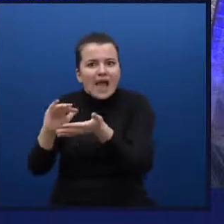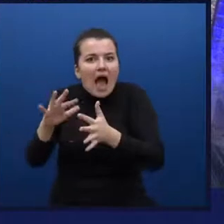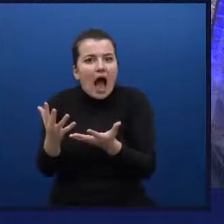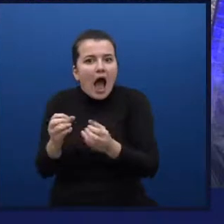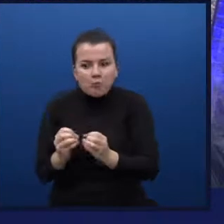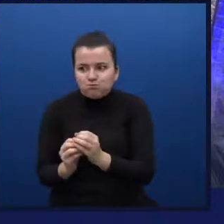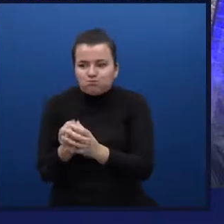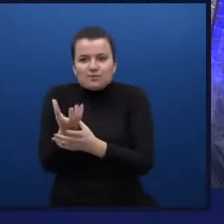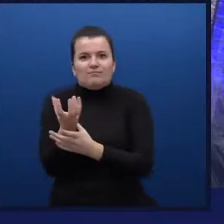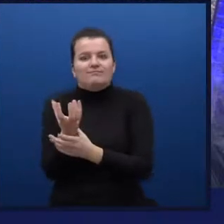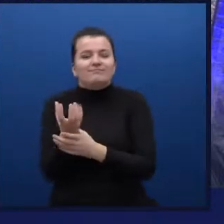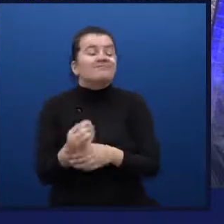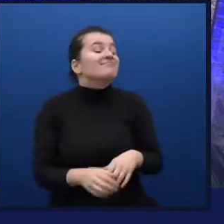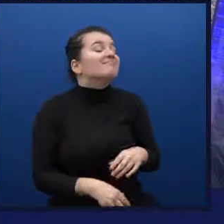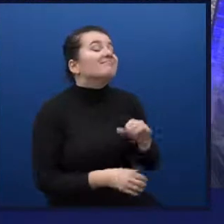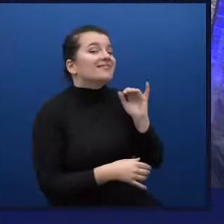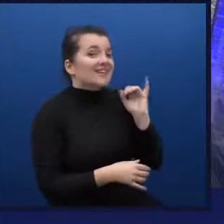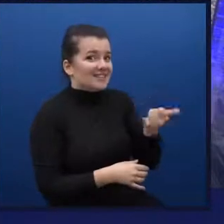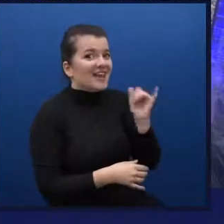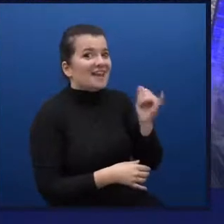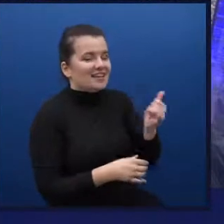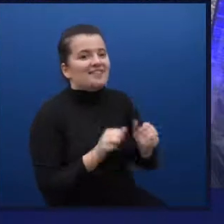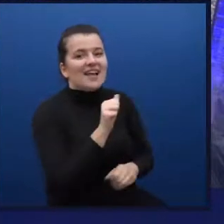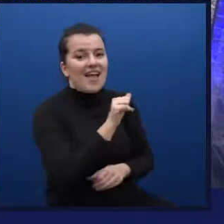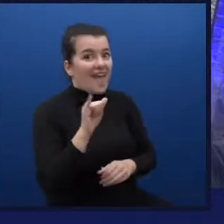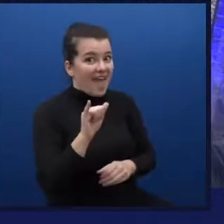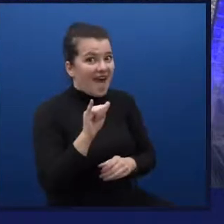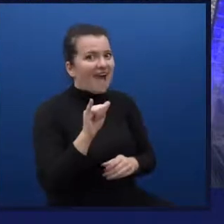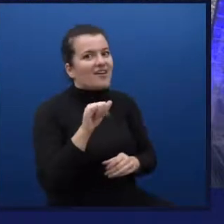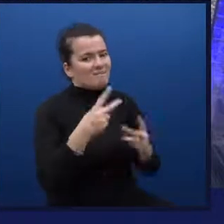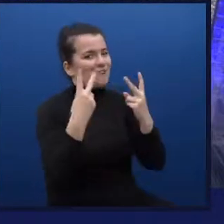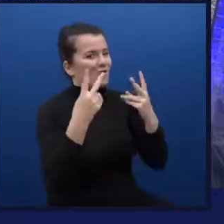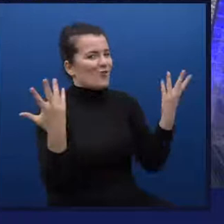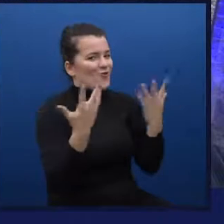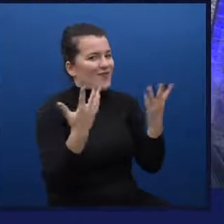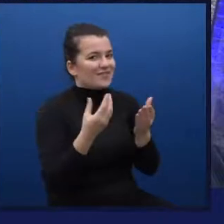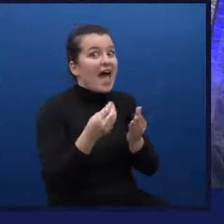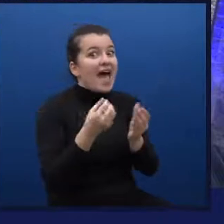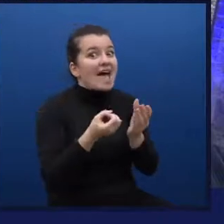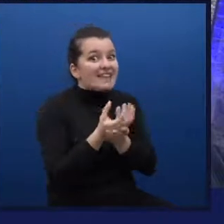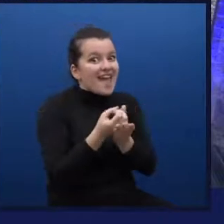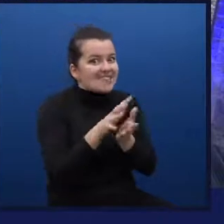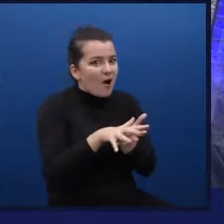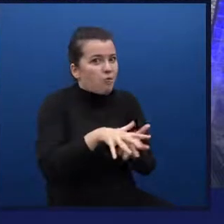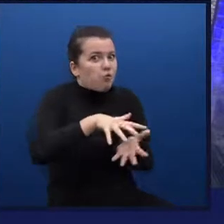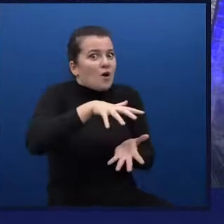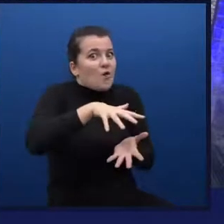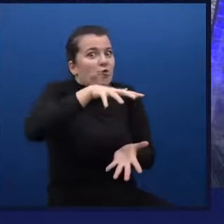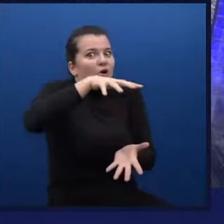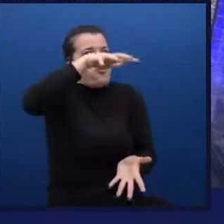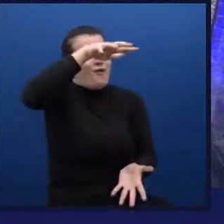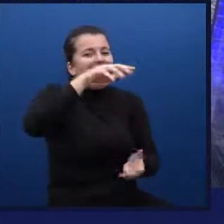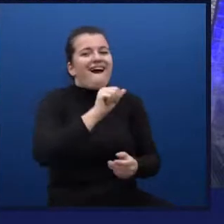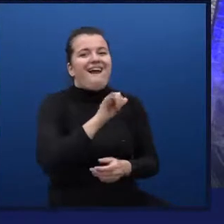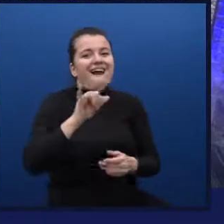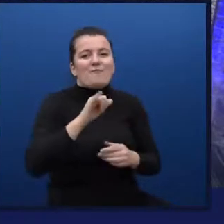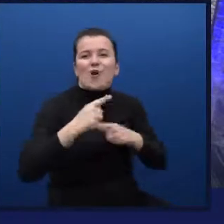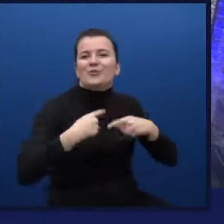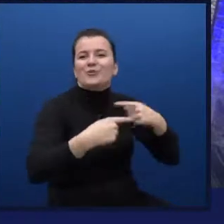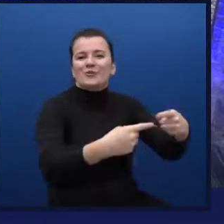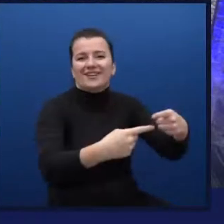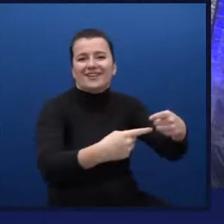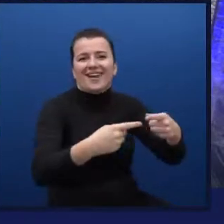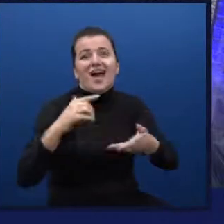of Achilles heel of data and AI is we need more data. Always we need more data. So I think what Microsoft have done